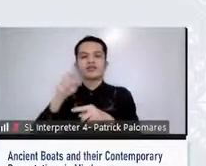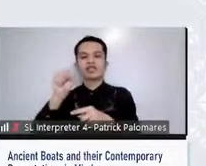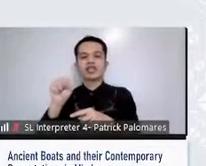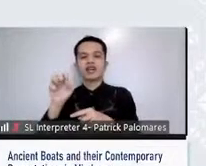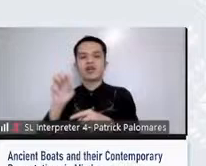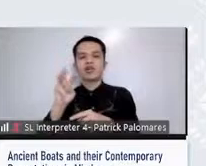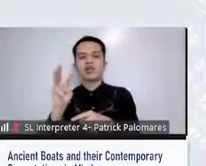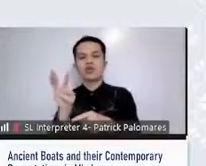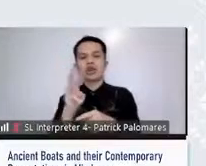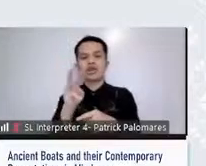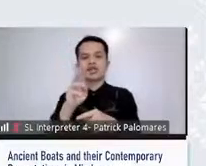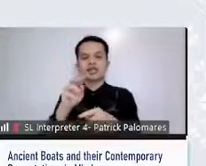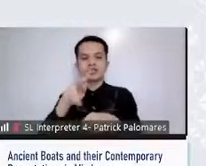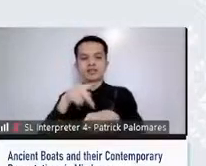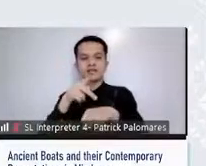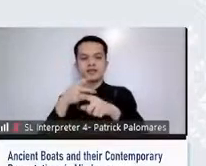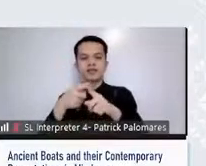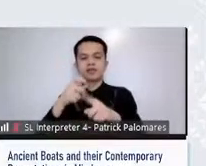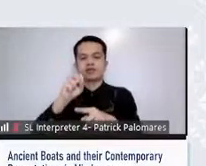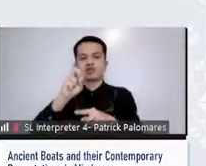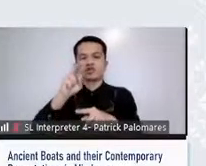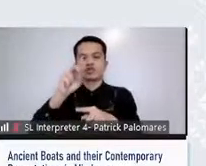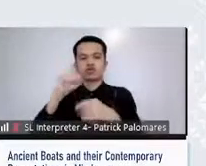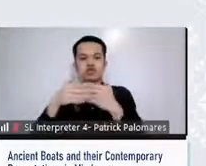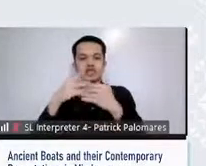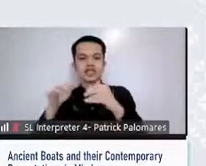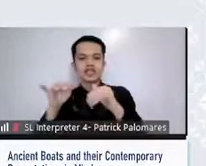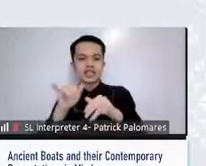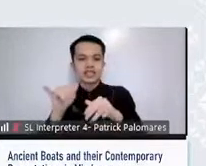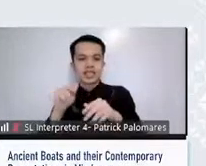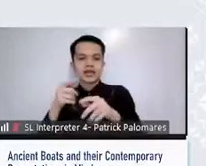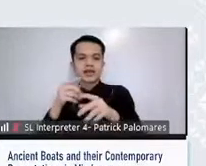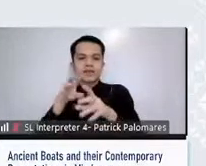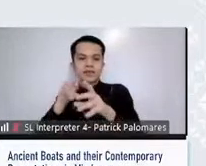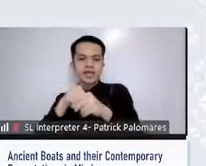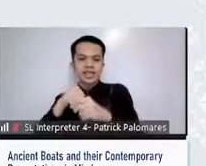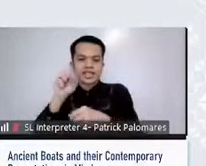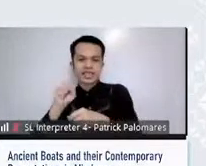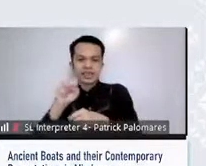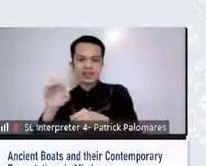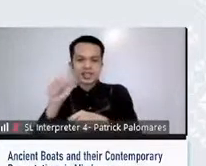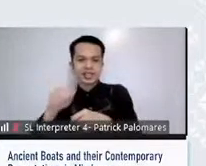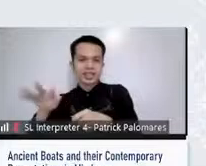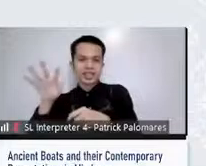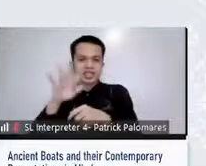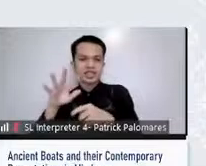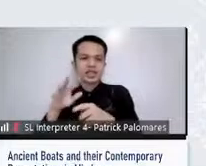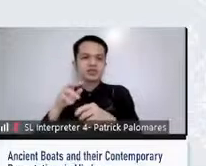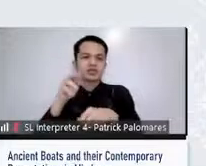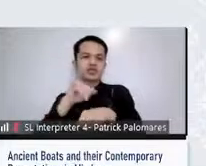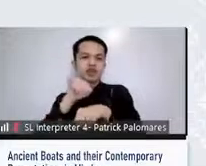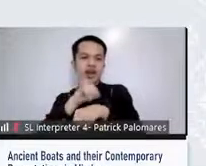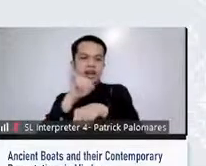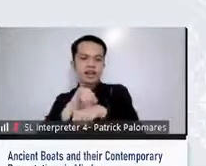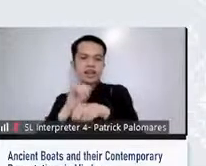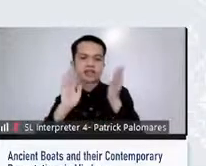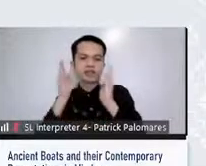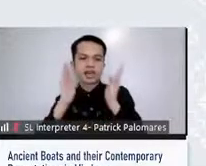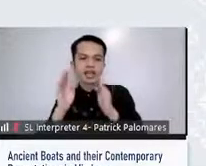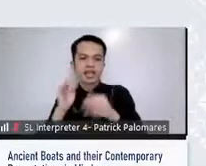throughout the Sulu Sea and the maritime corridors of Southeast Asia, including the islands and coast of Malaysia, Indonesia, and